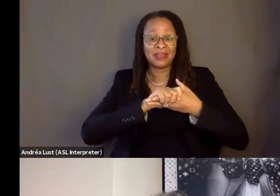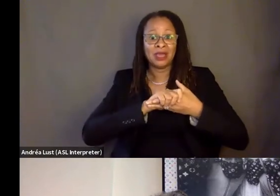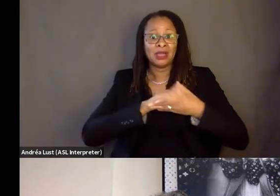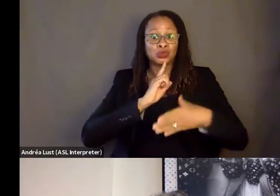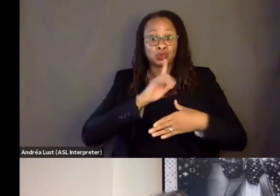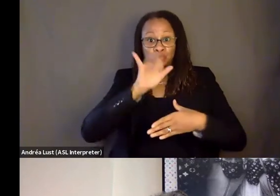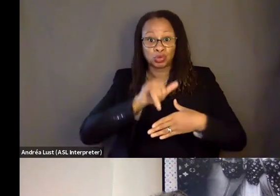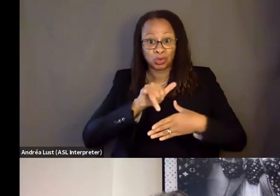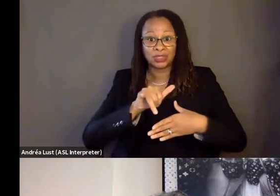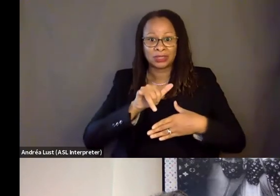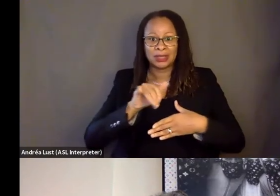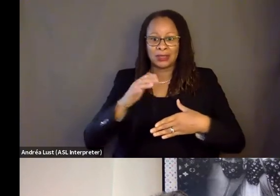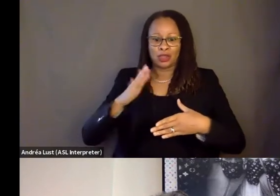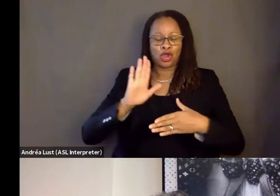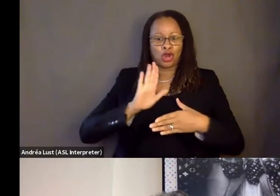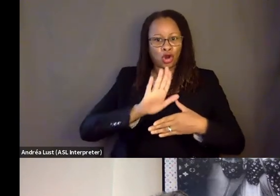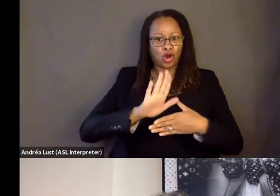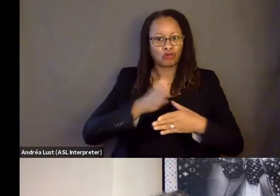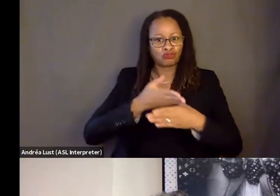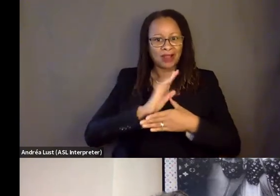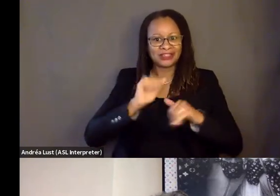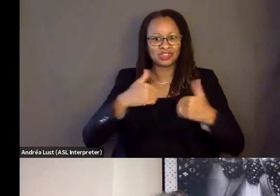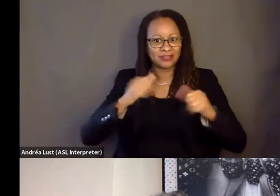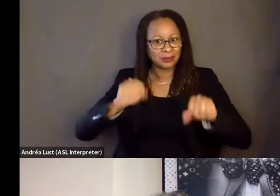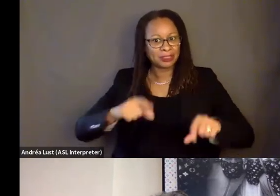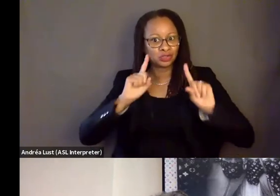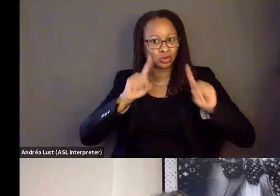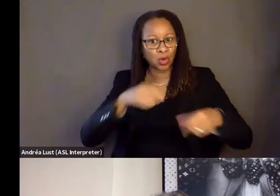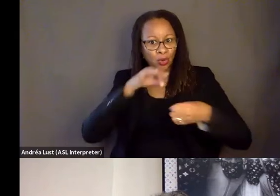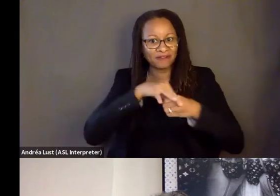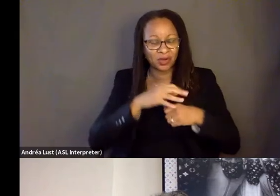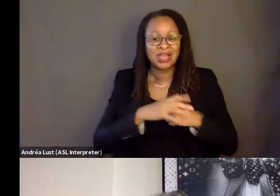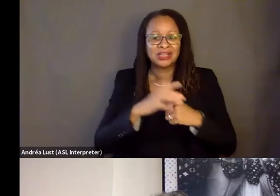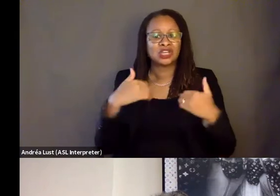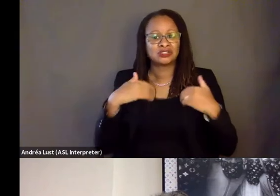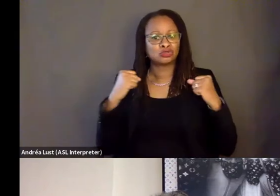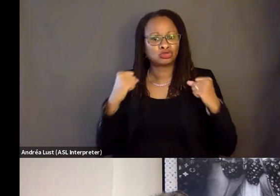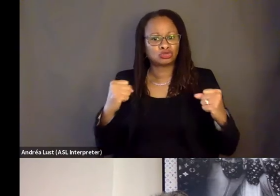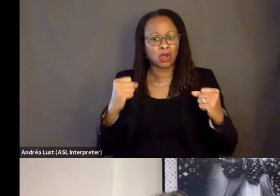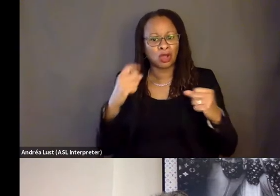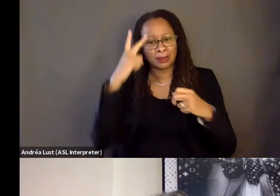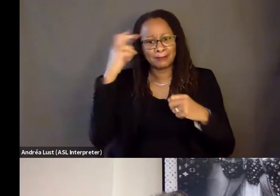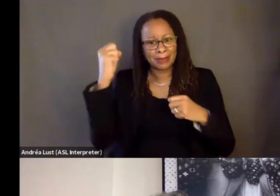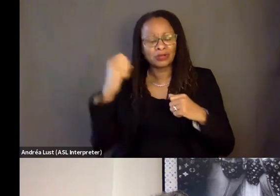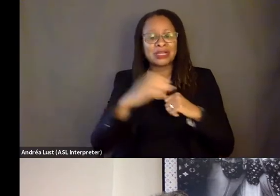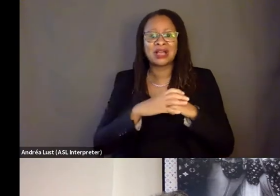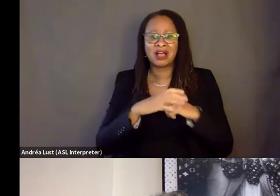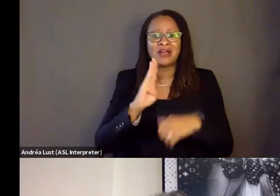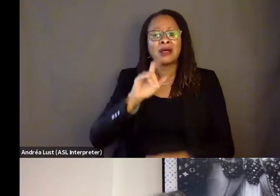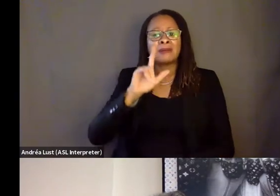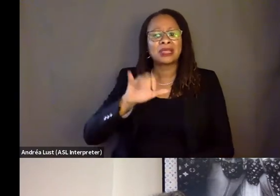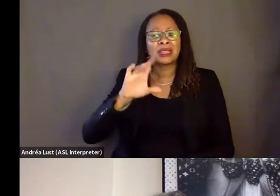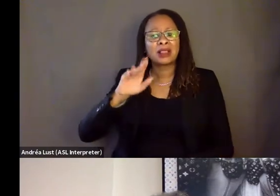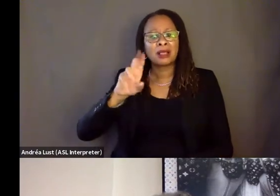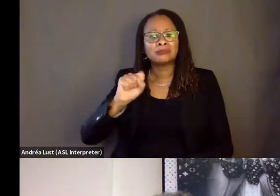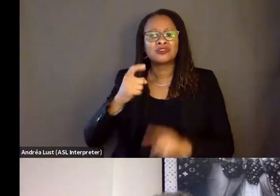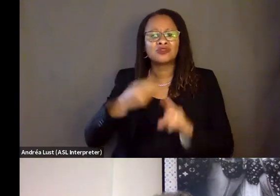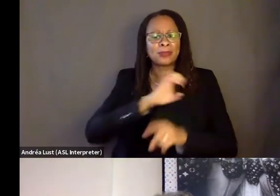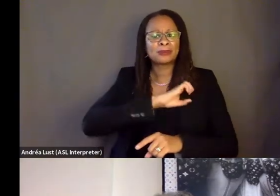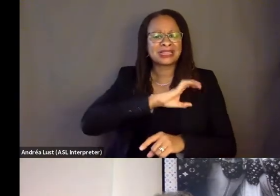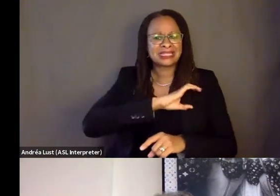truly hers yet, you know, that she was so had such strong memories of the billy clubs and dogs and all the intimidation tactics that have